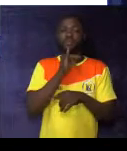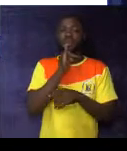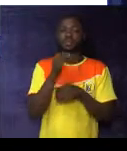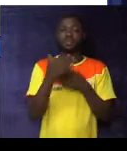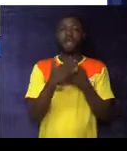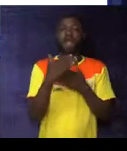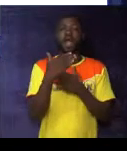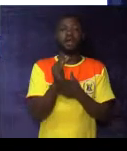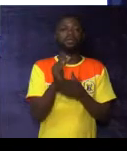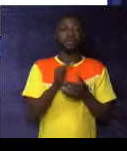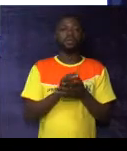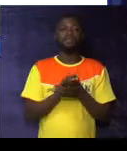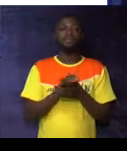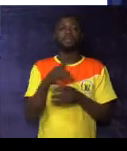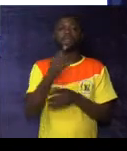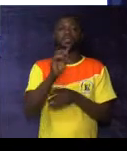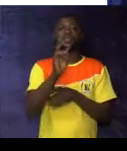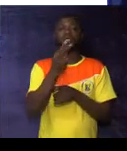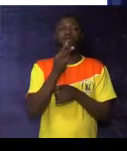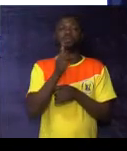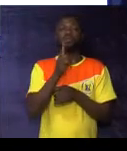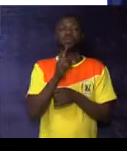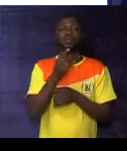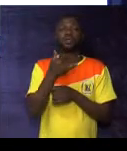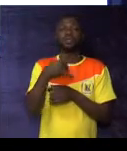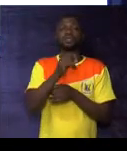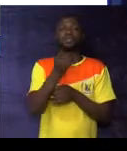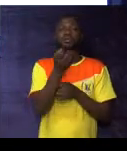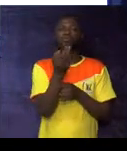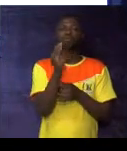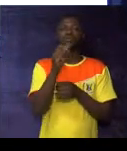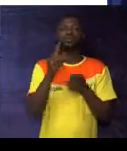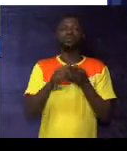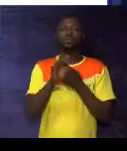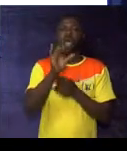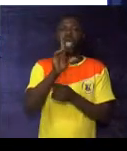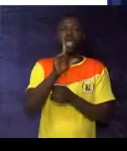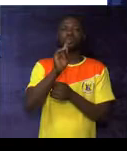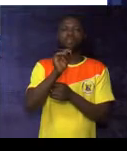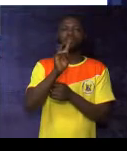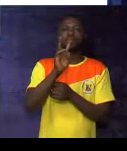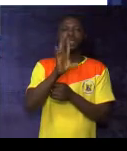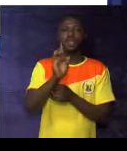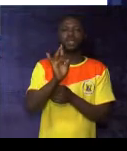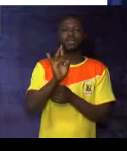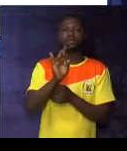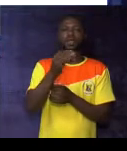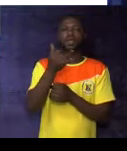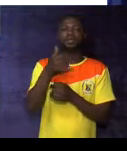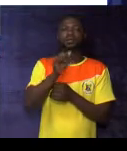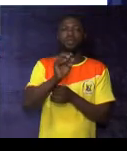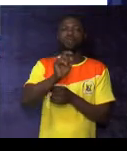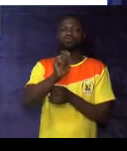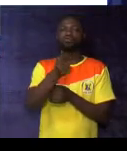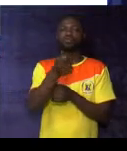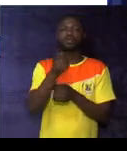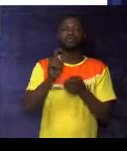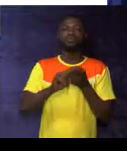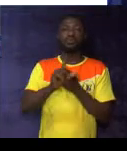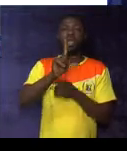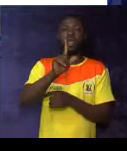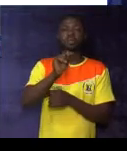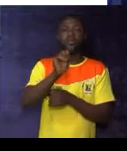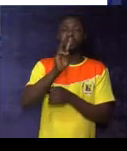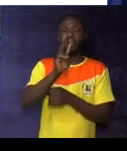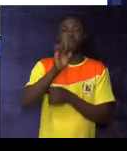time, is after. The second one, they switched to LTV8. They